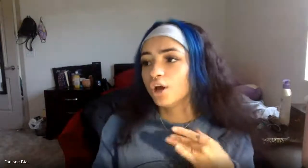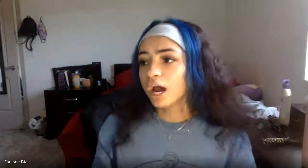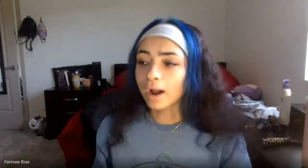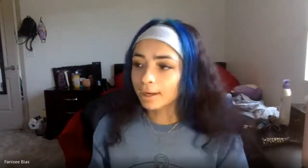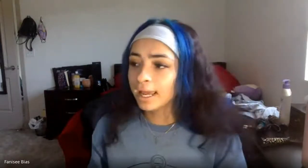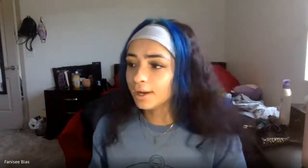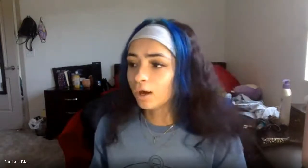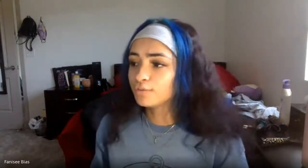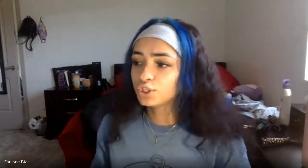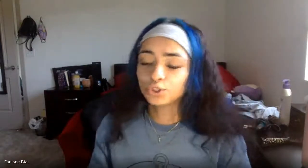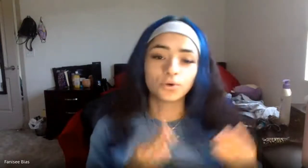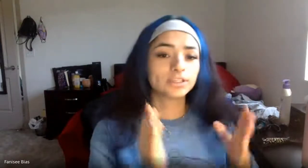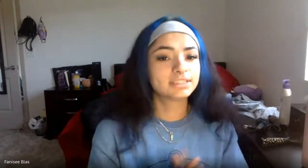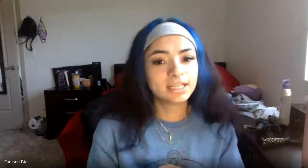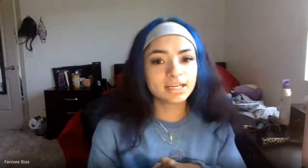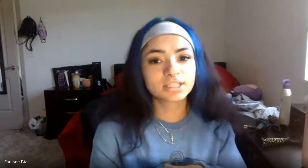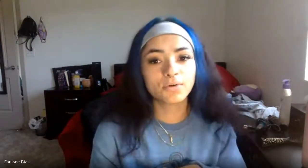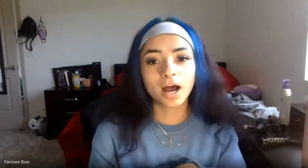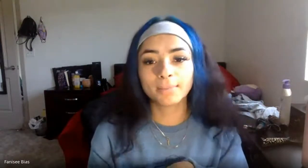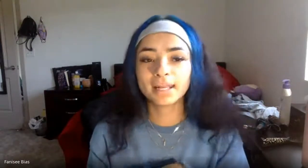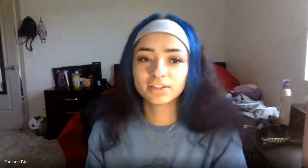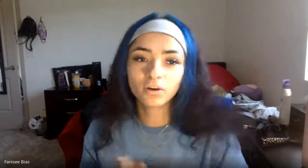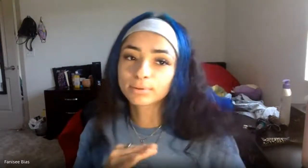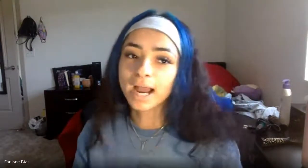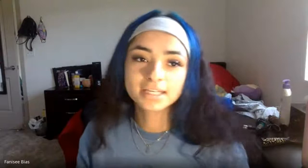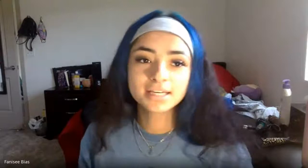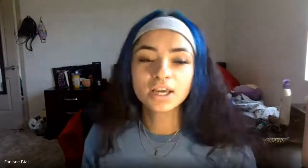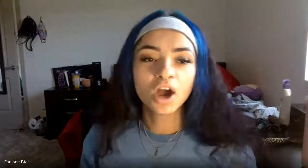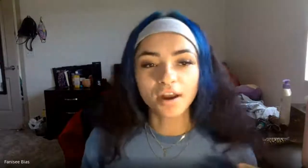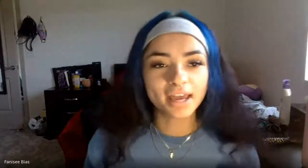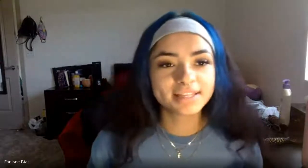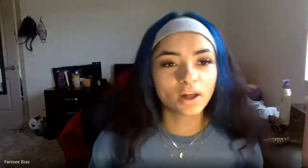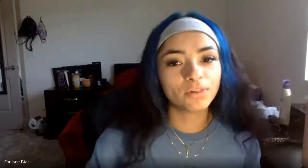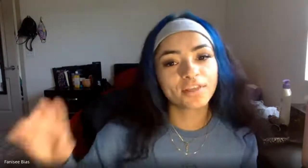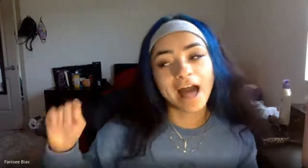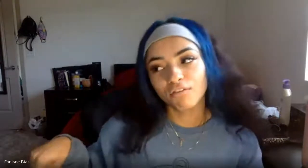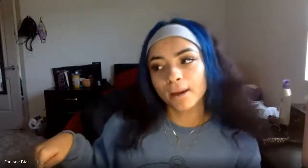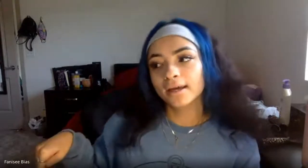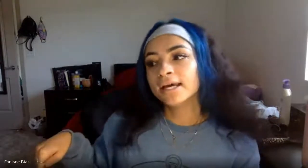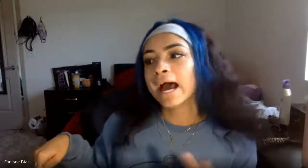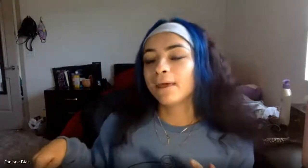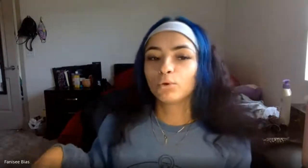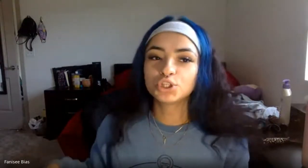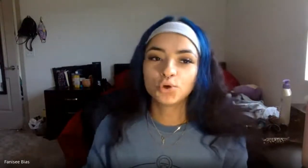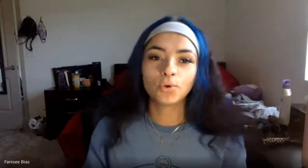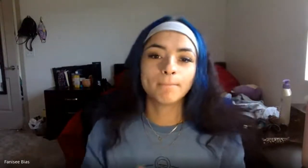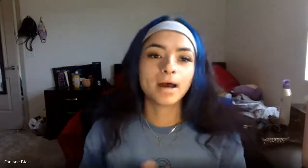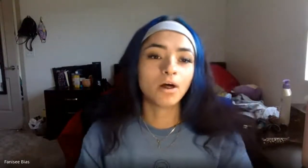out. Now I'm going to hand it off to Christina to get into a little practice on ASL. We'll be learning the alphabet, and